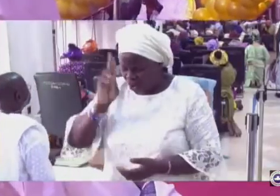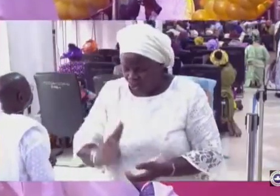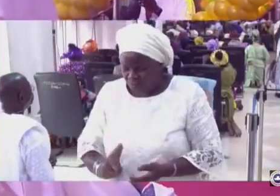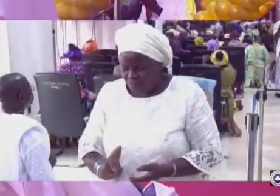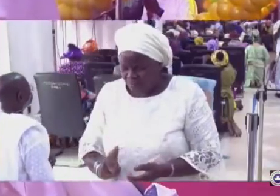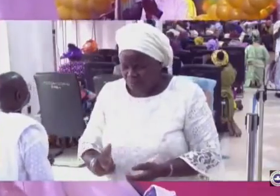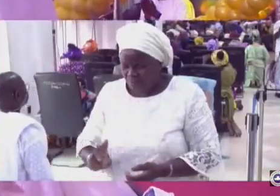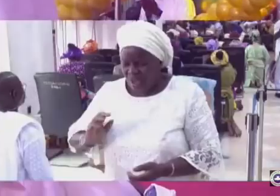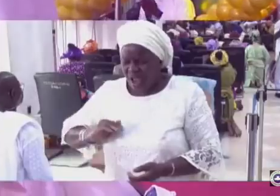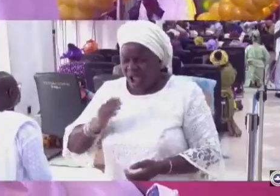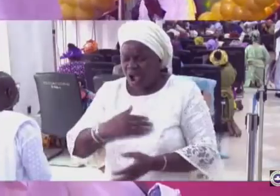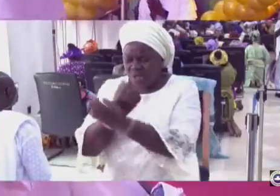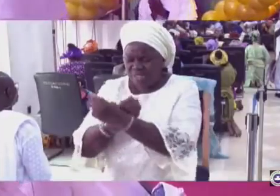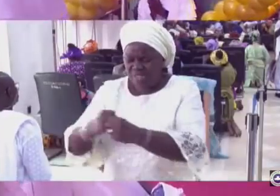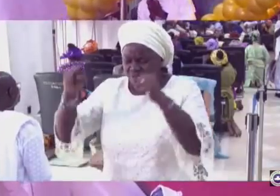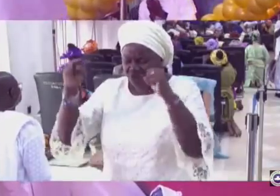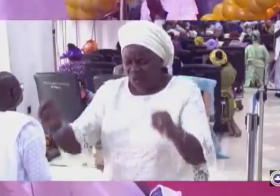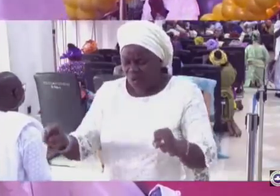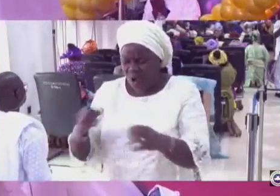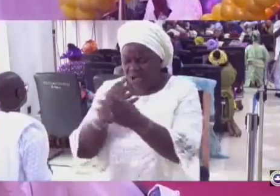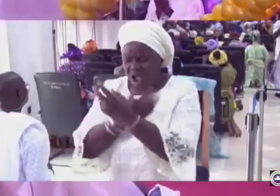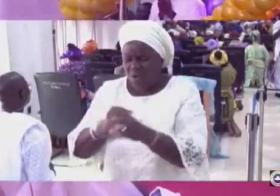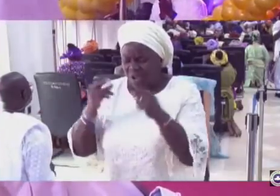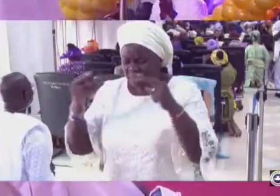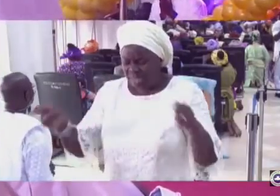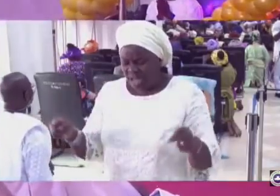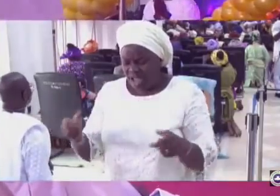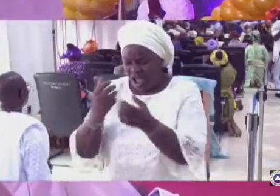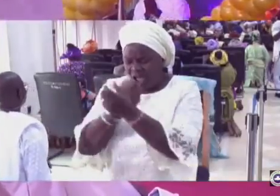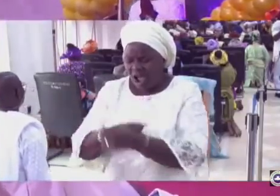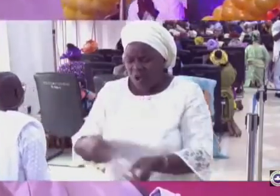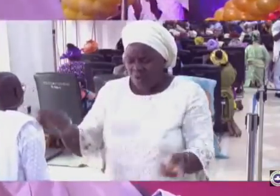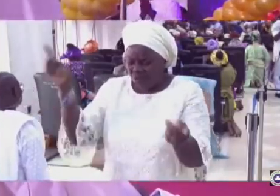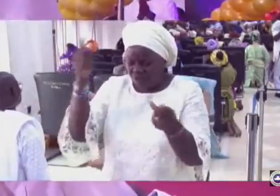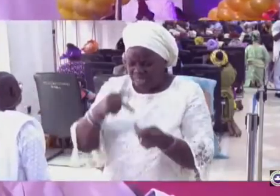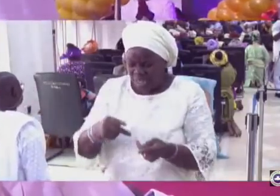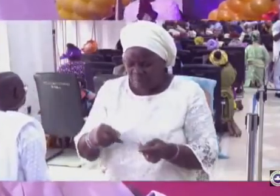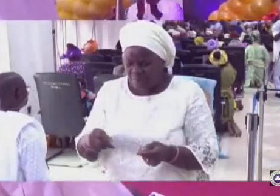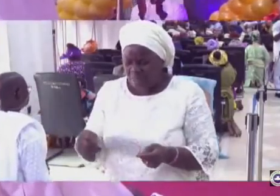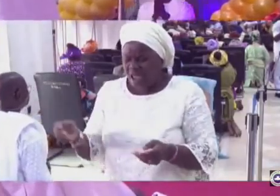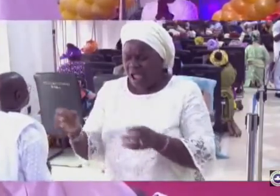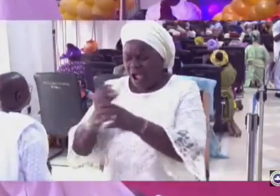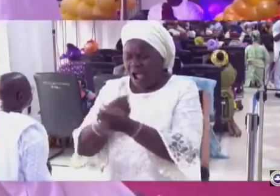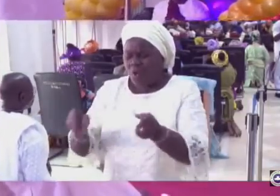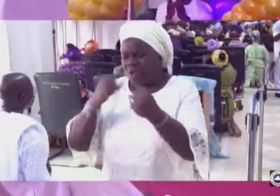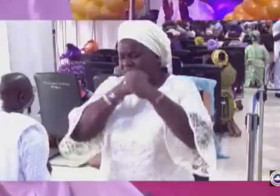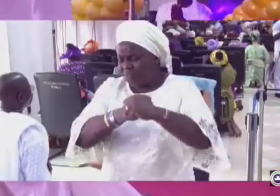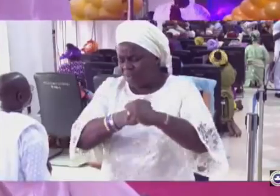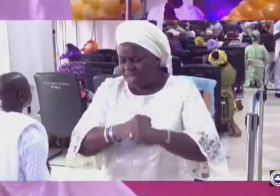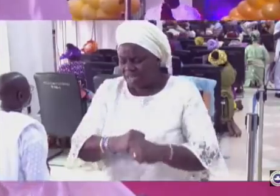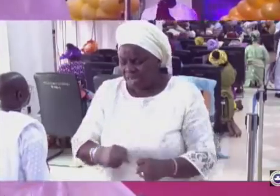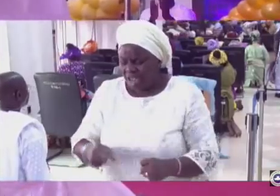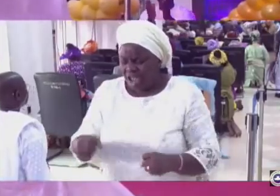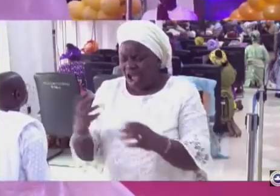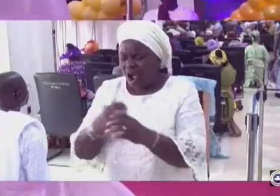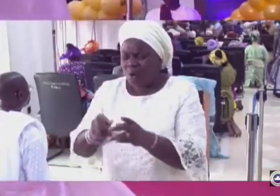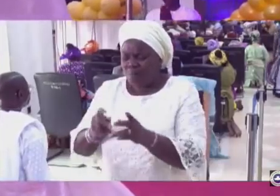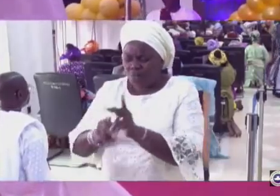Our Savior, our Healer, our Provider, our Defender, our